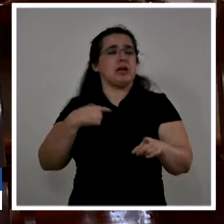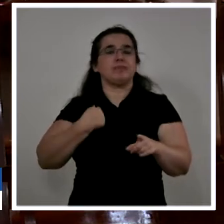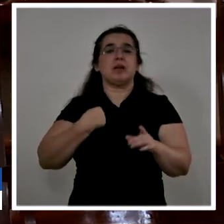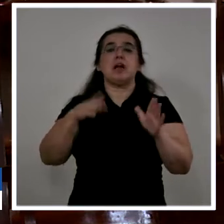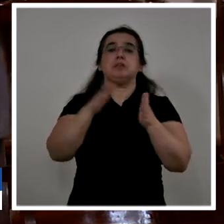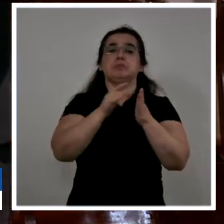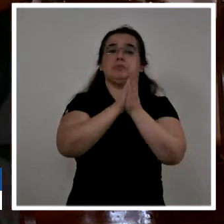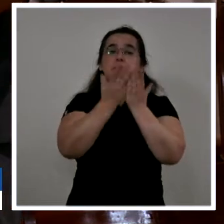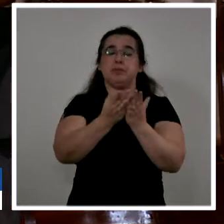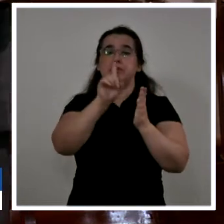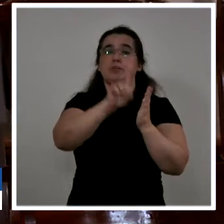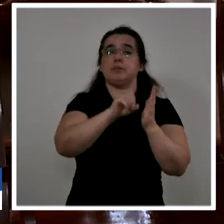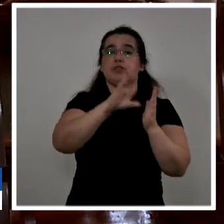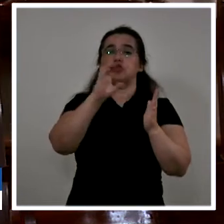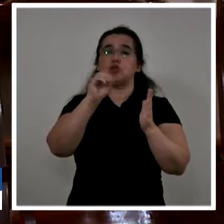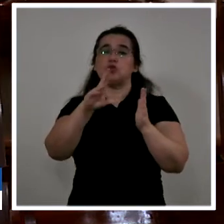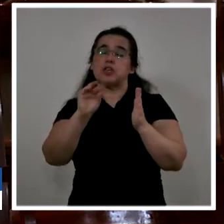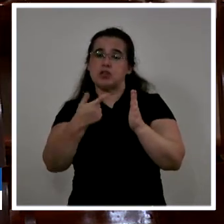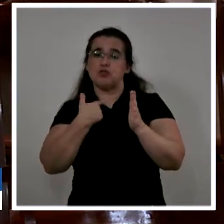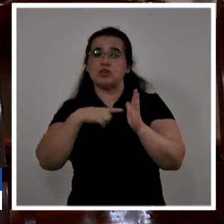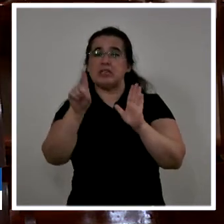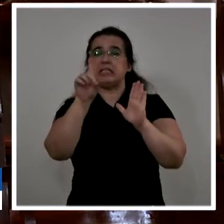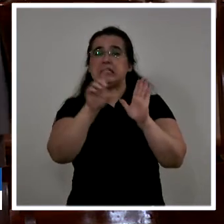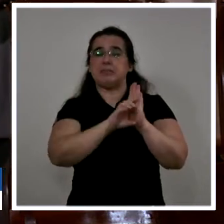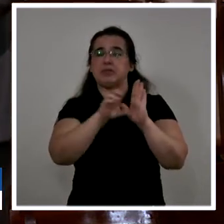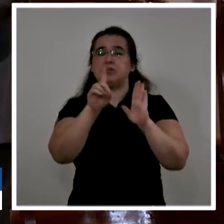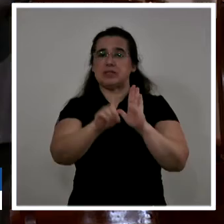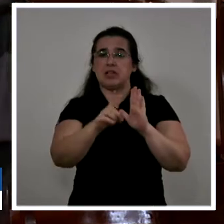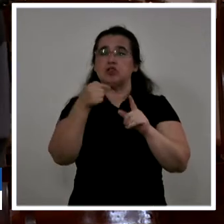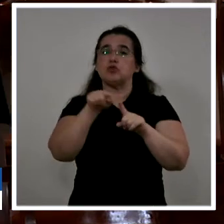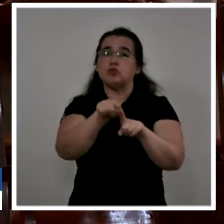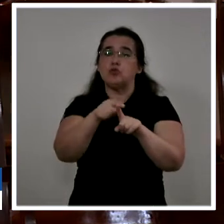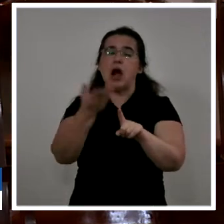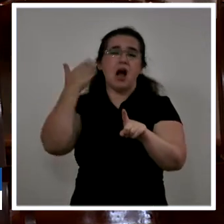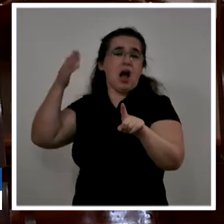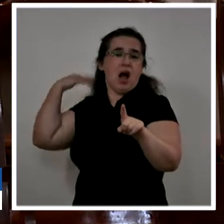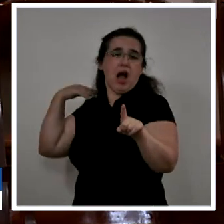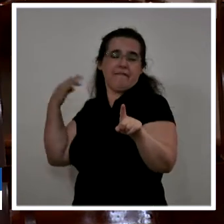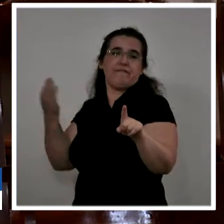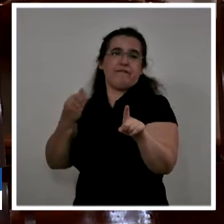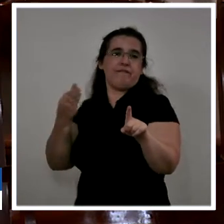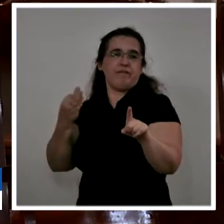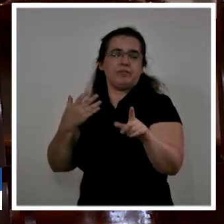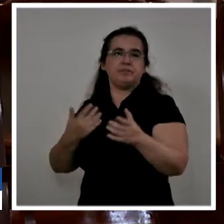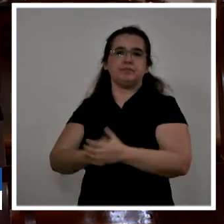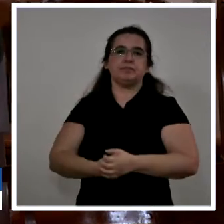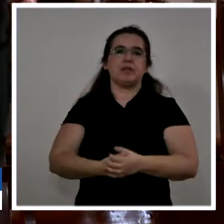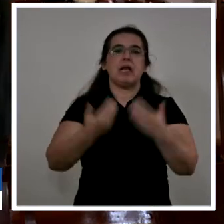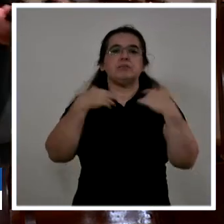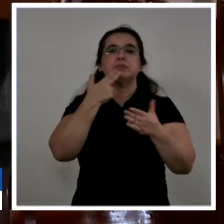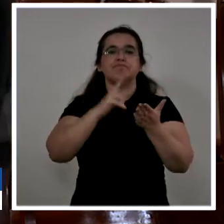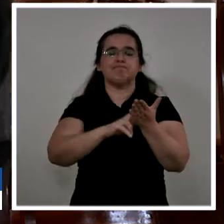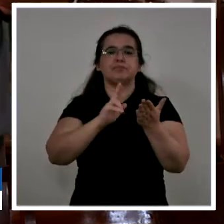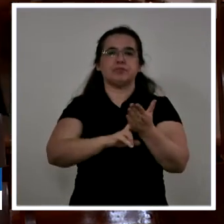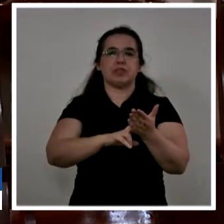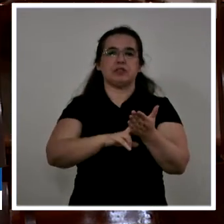6 diz, e fostes desta forma. We've all been failures as parents and as children. Na verdade, todos nós